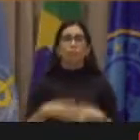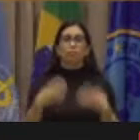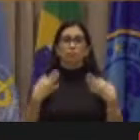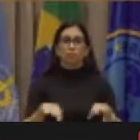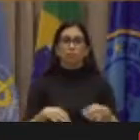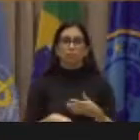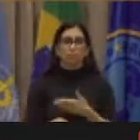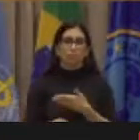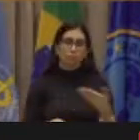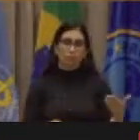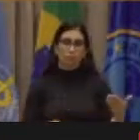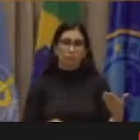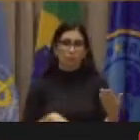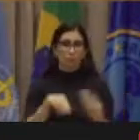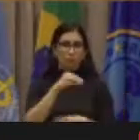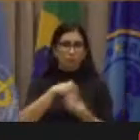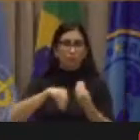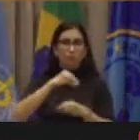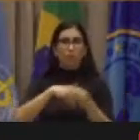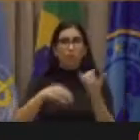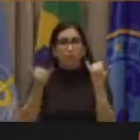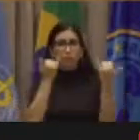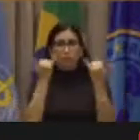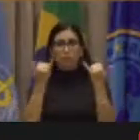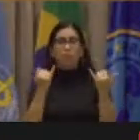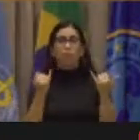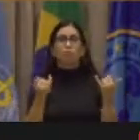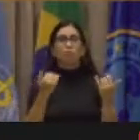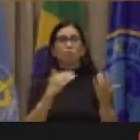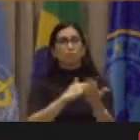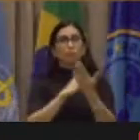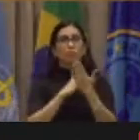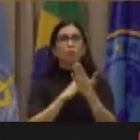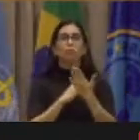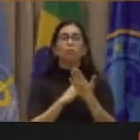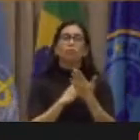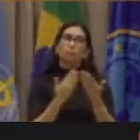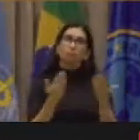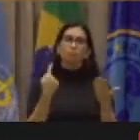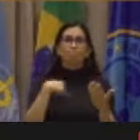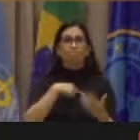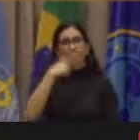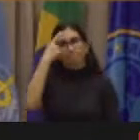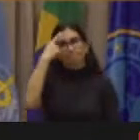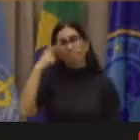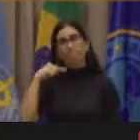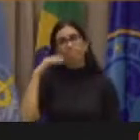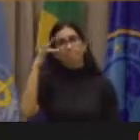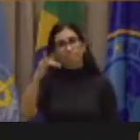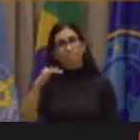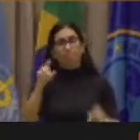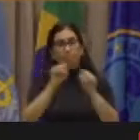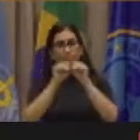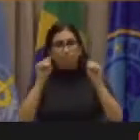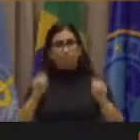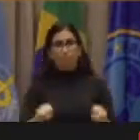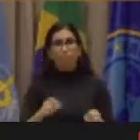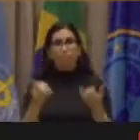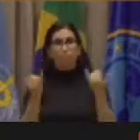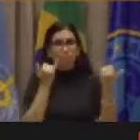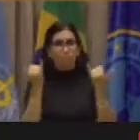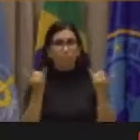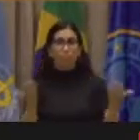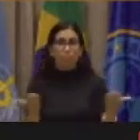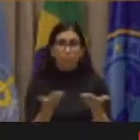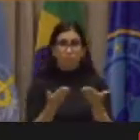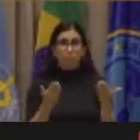this understanding. All this exchange of information may help us in the future to create systems